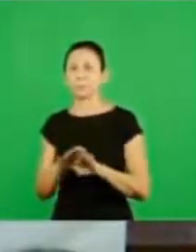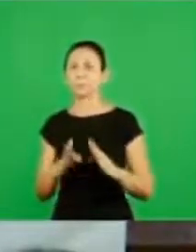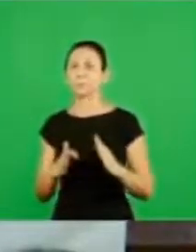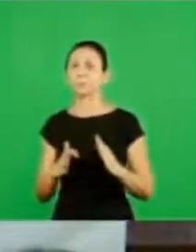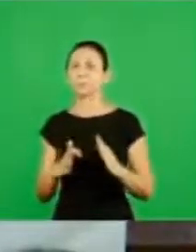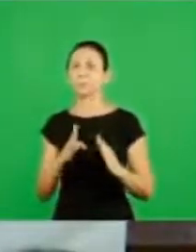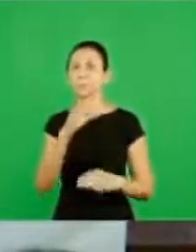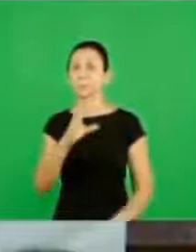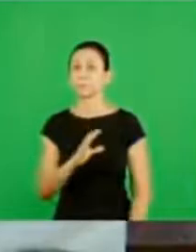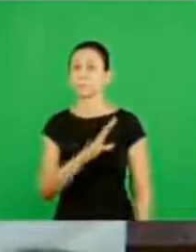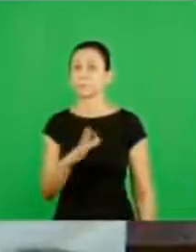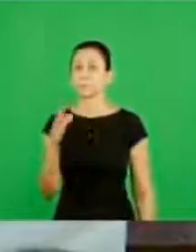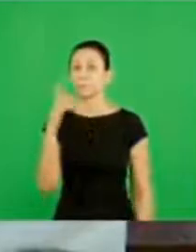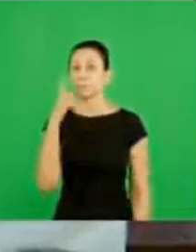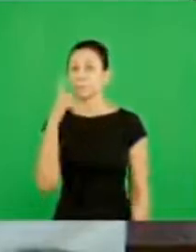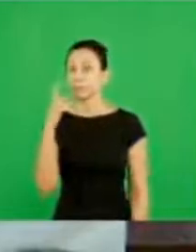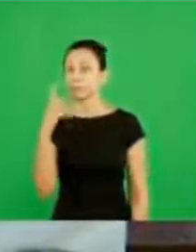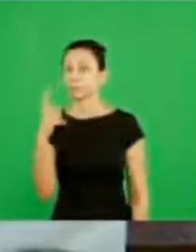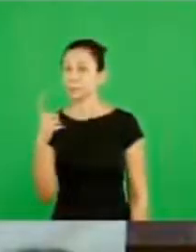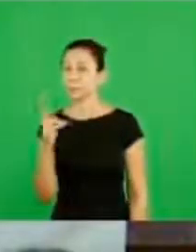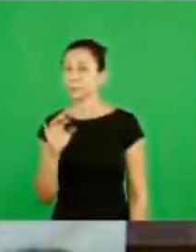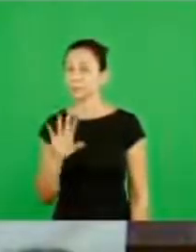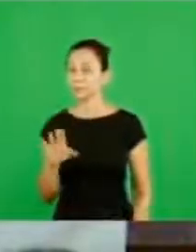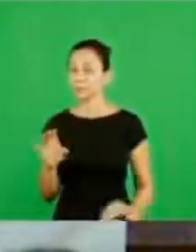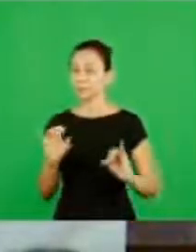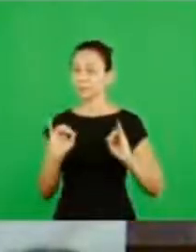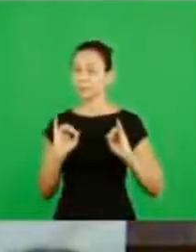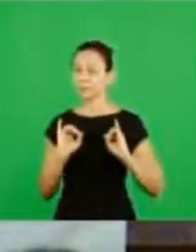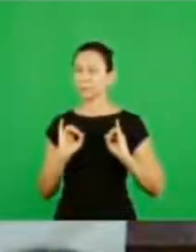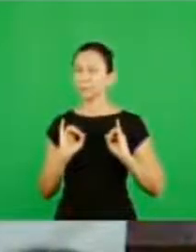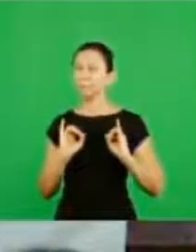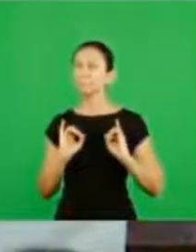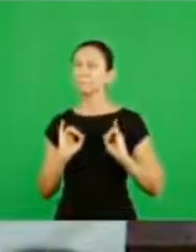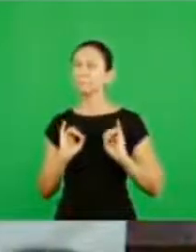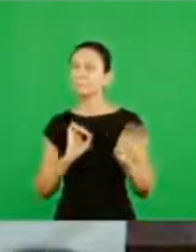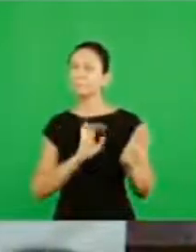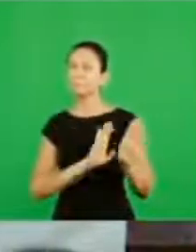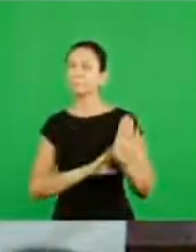to be in a neutral position